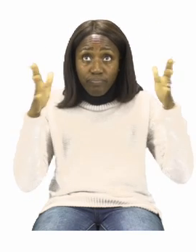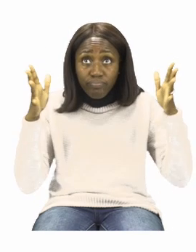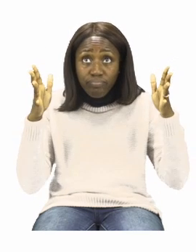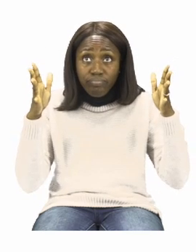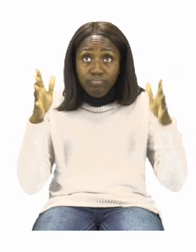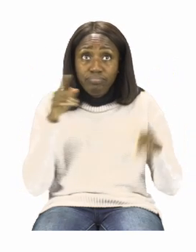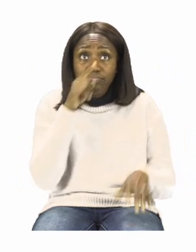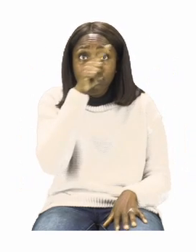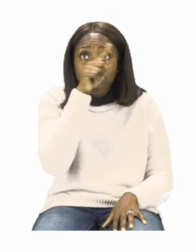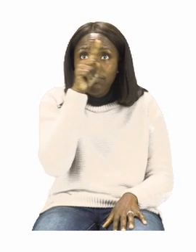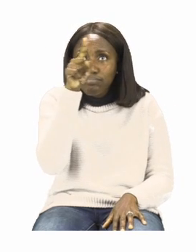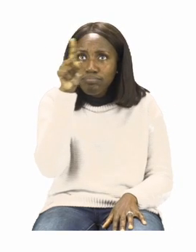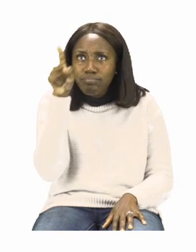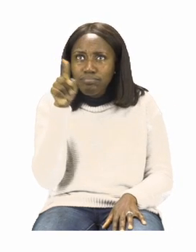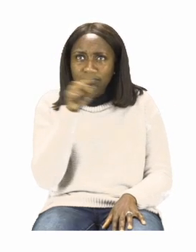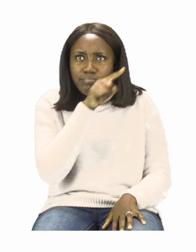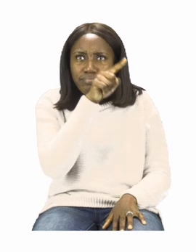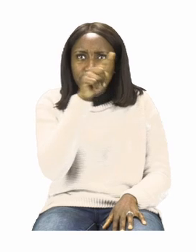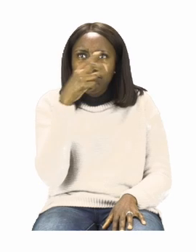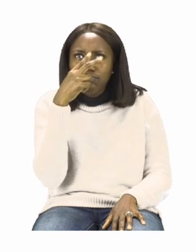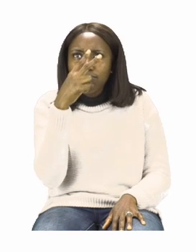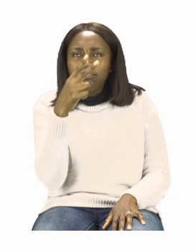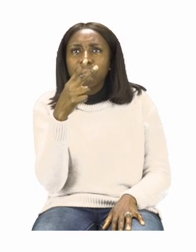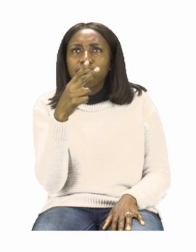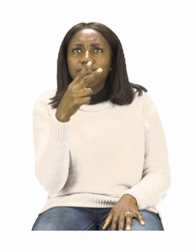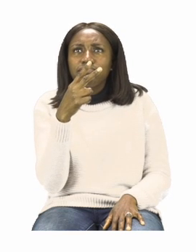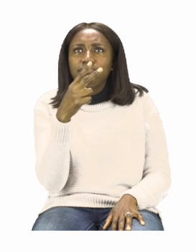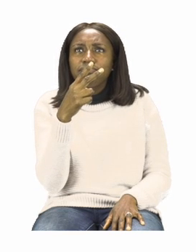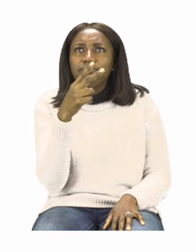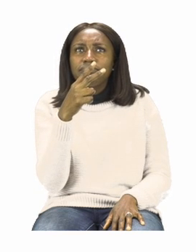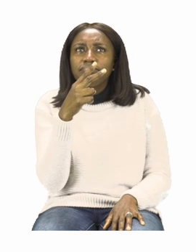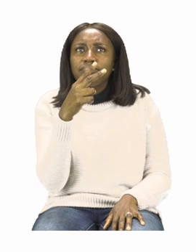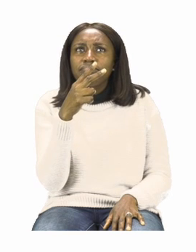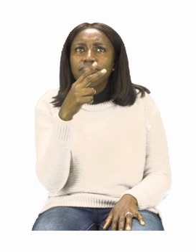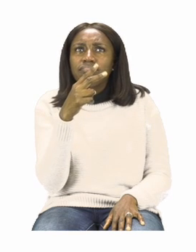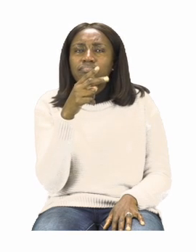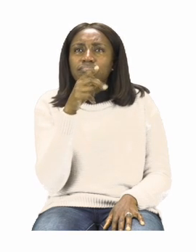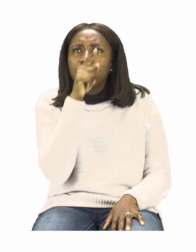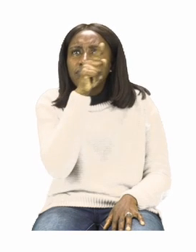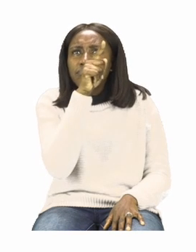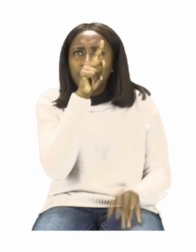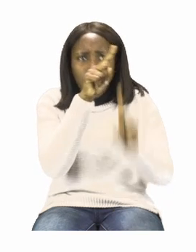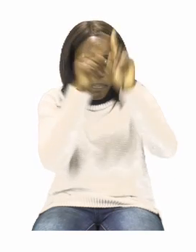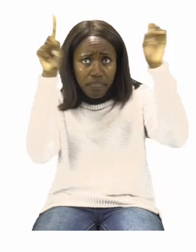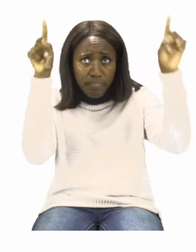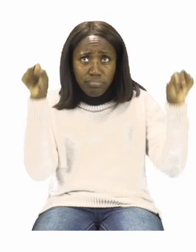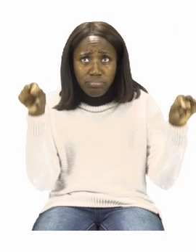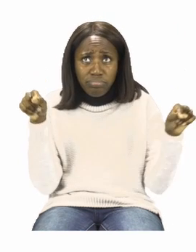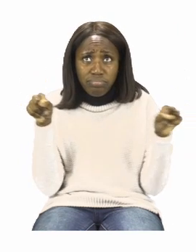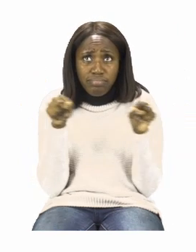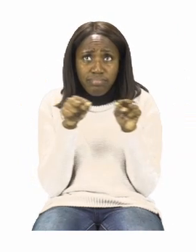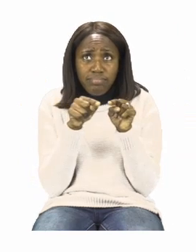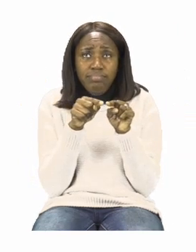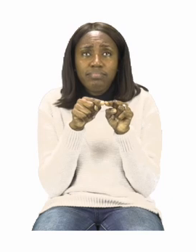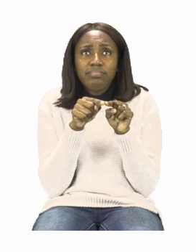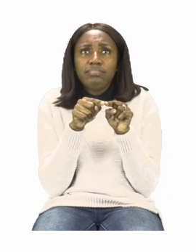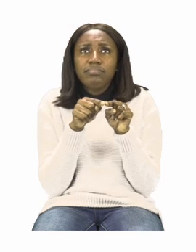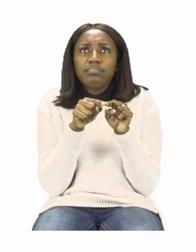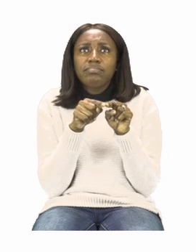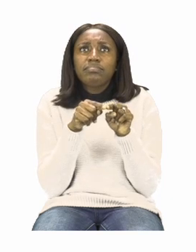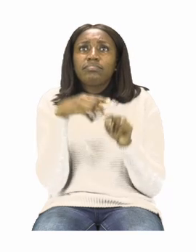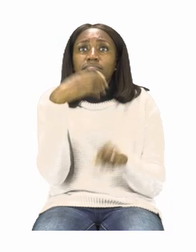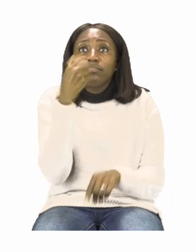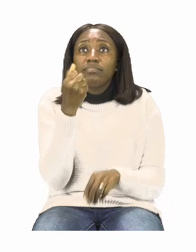bigger picture. Can you see that on the bigger picture, they